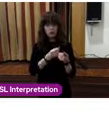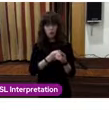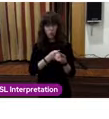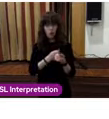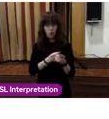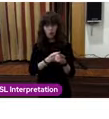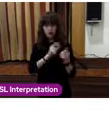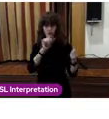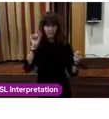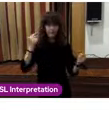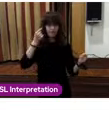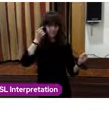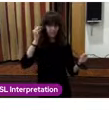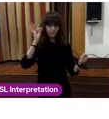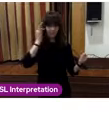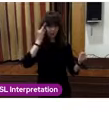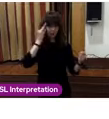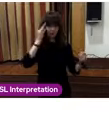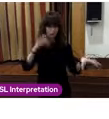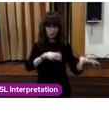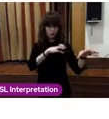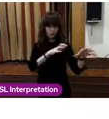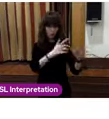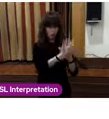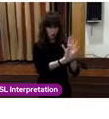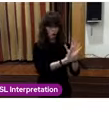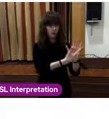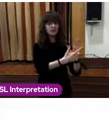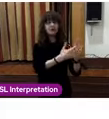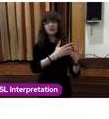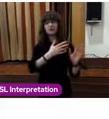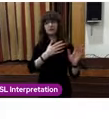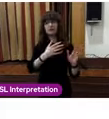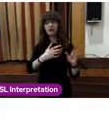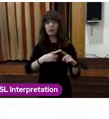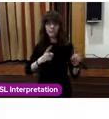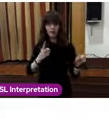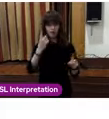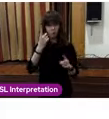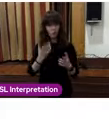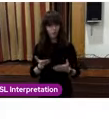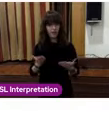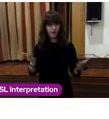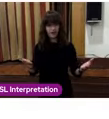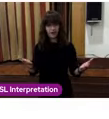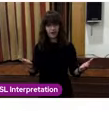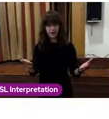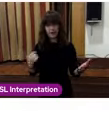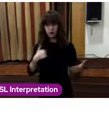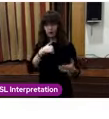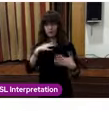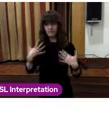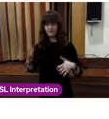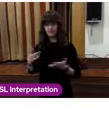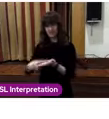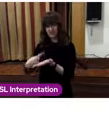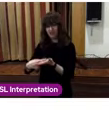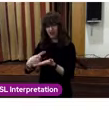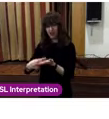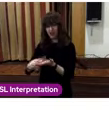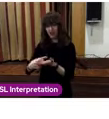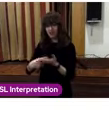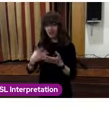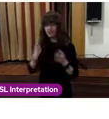those federal actions, one of the things that we've actually had discussions on, a little bit more on the organizing